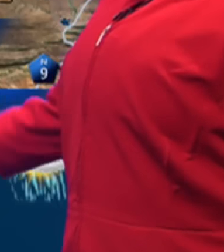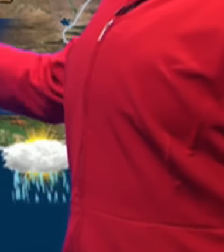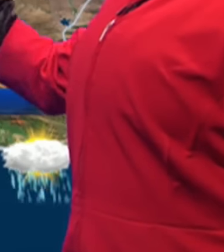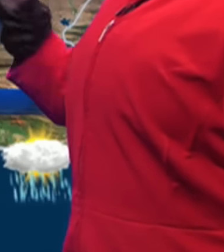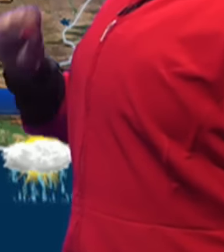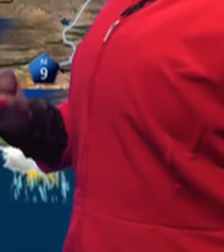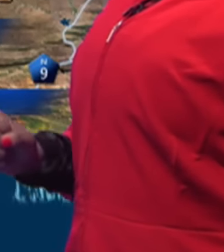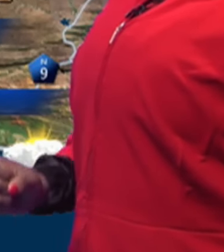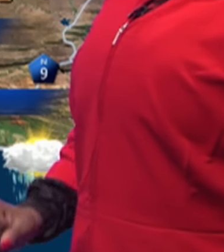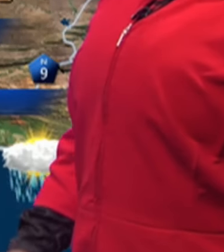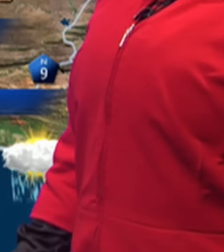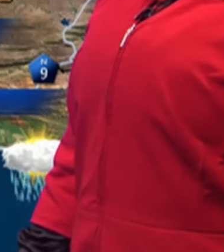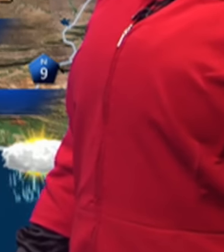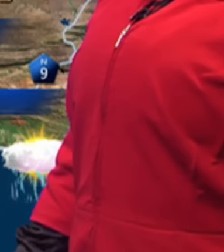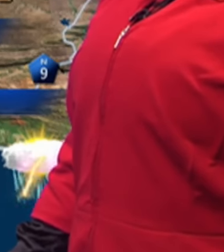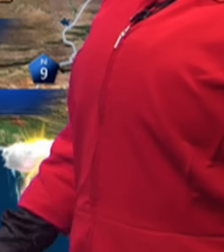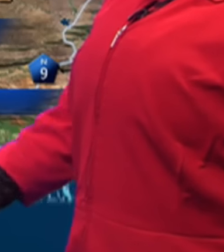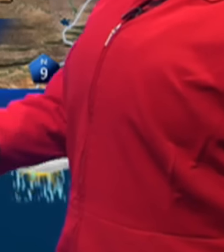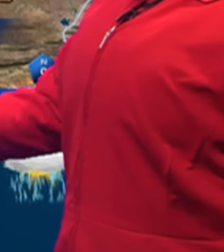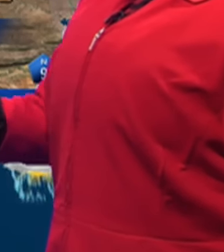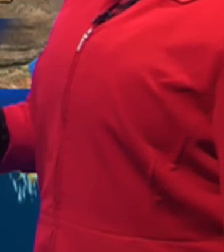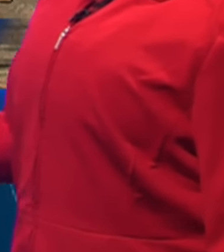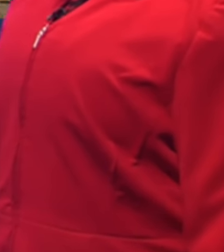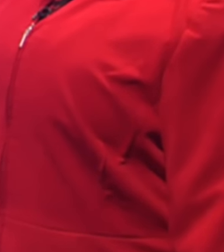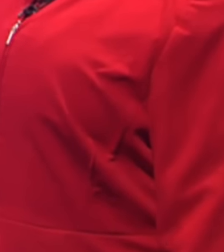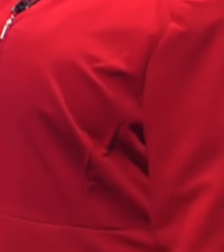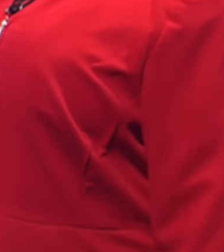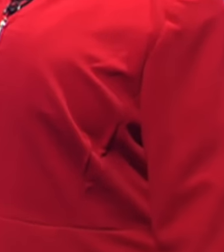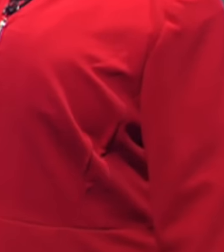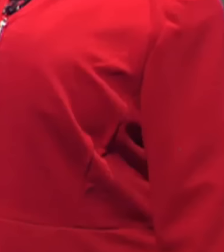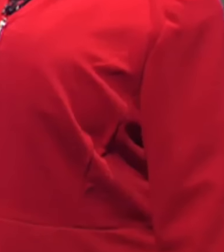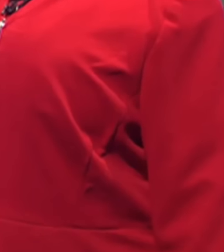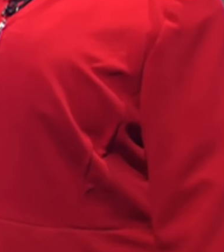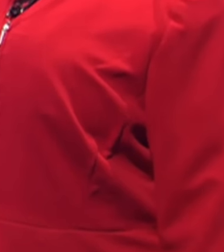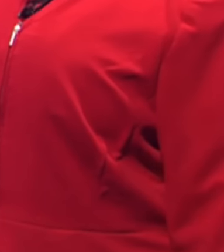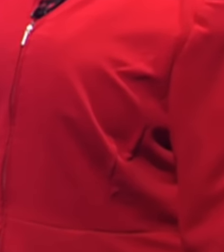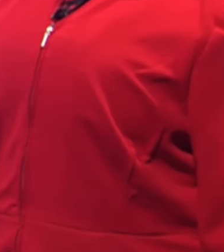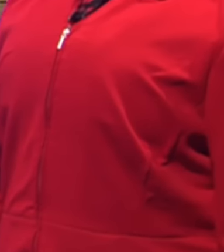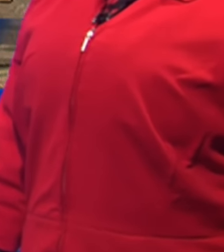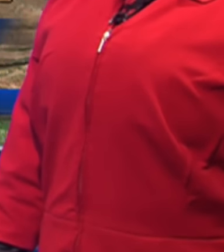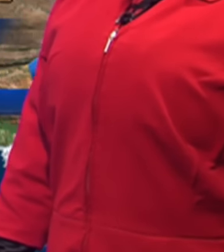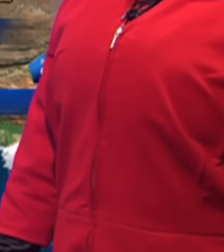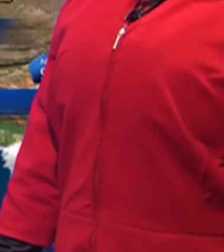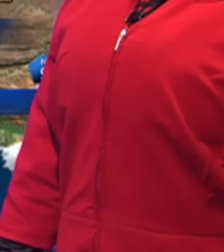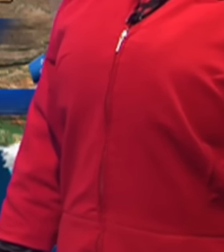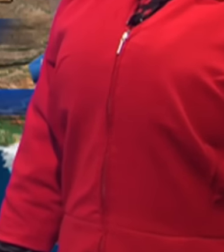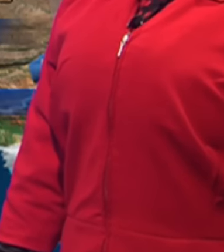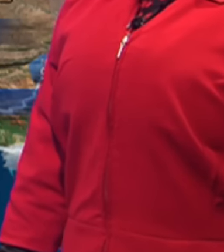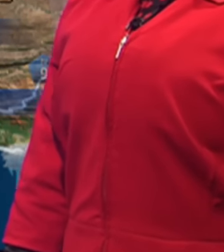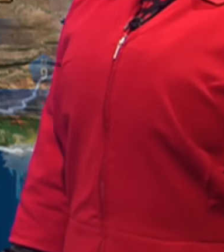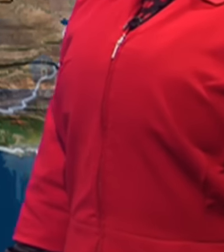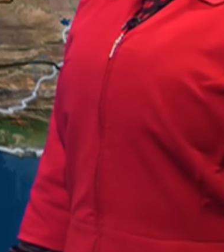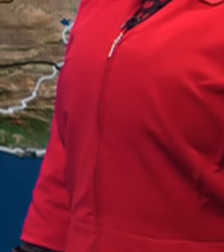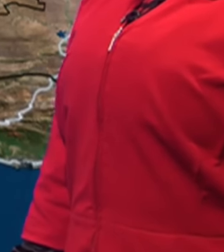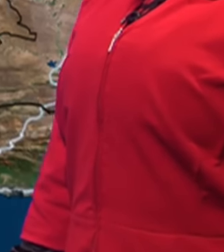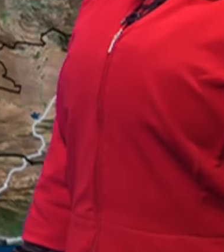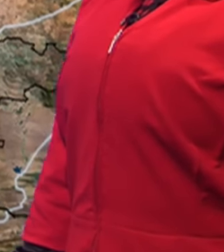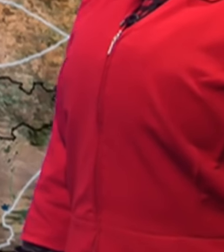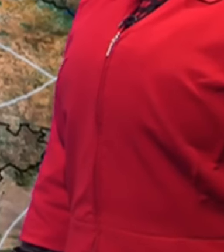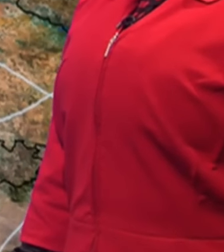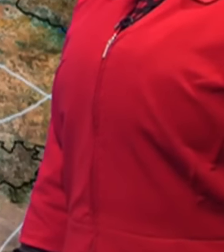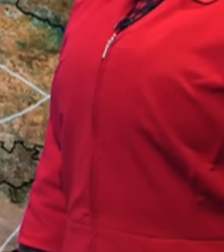jalo Beaufort West le gona ka tše masomepedi senyane Riverstal le gona re lebelela jalo Cape Agulhas le Harmons le gona ka tše masomepedi senyane